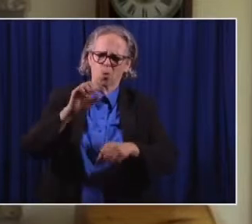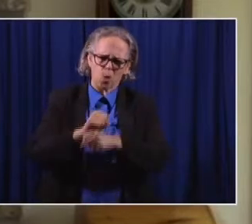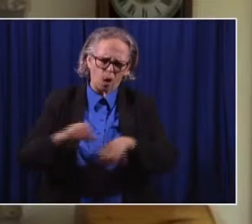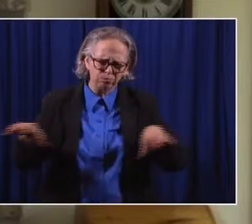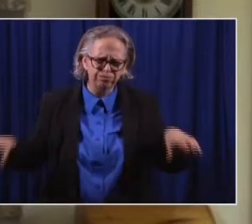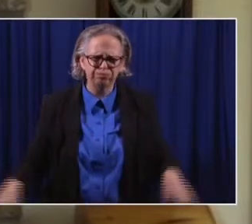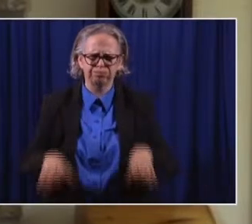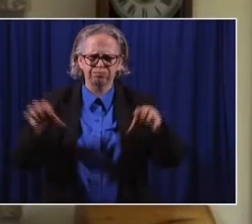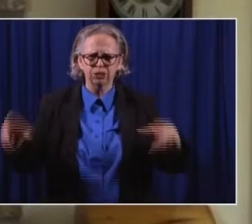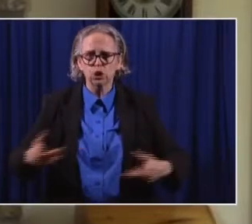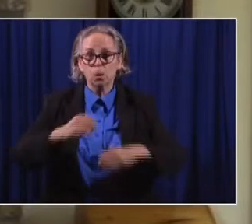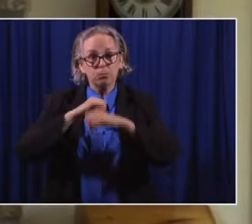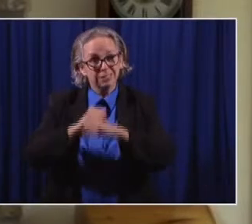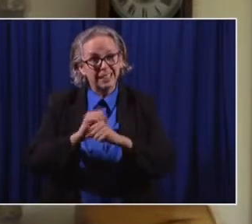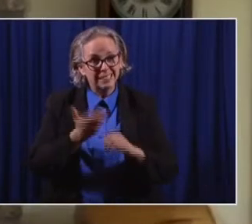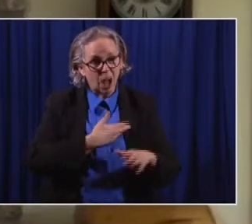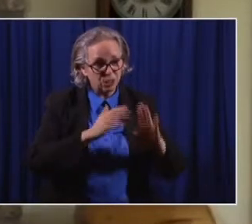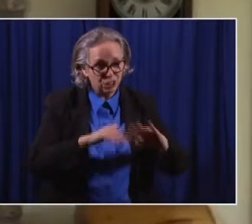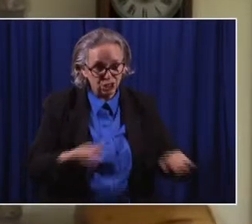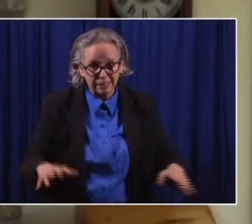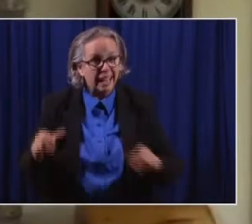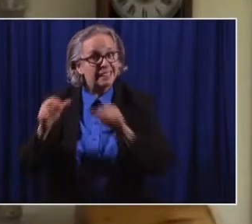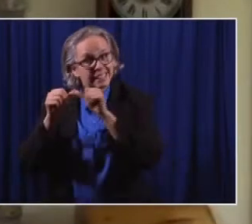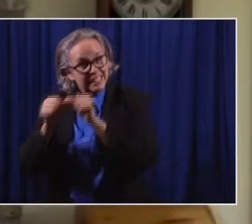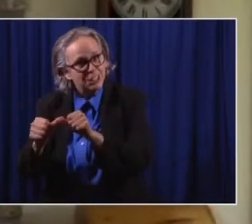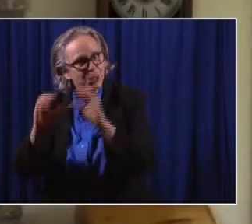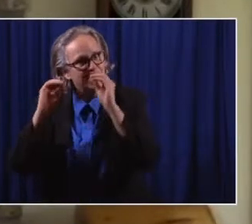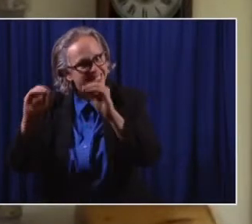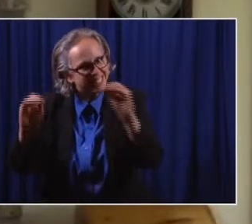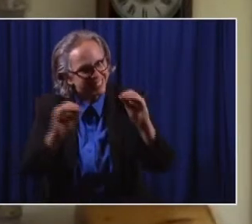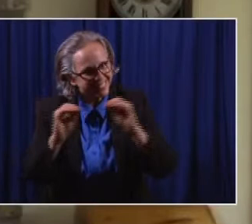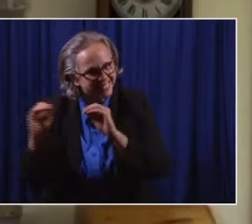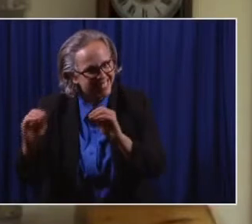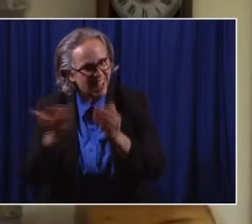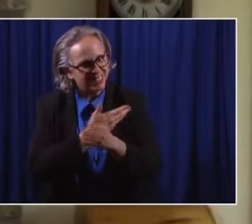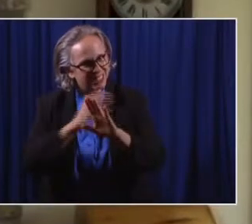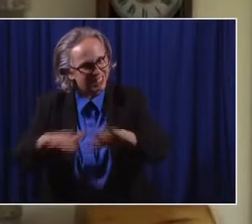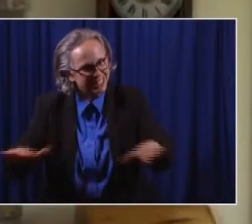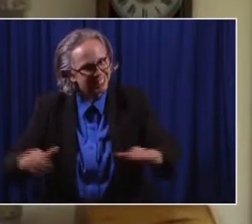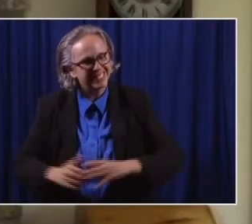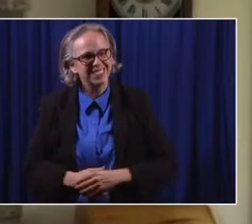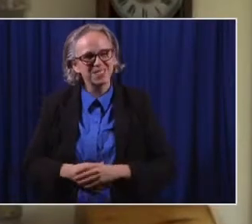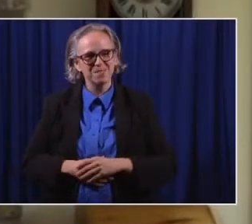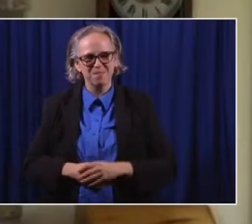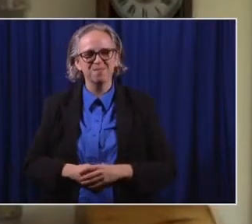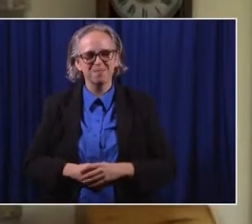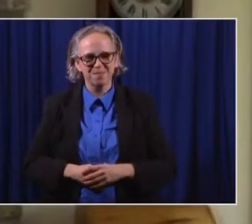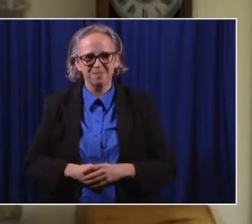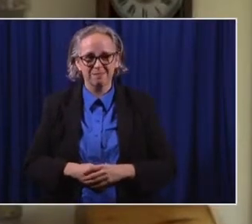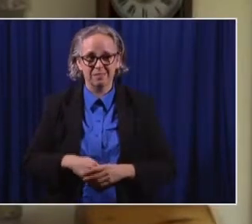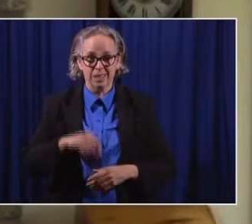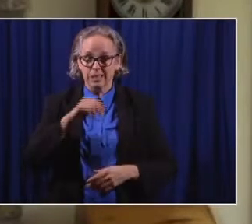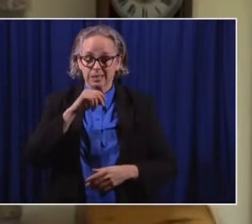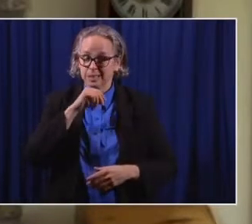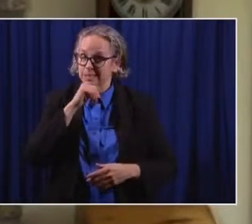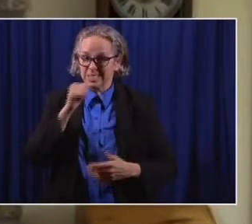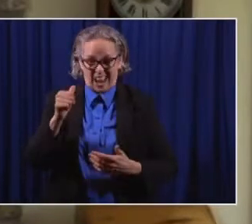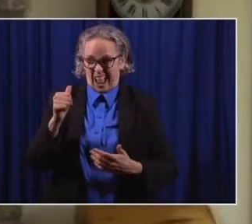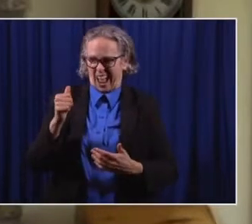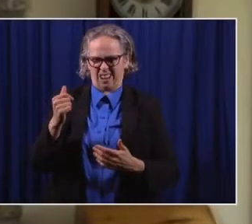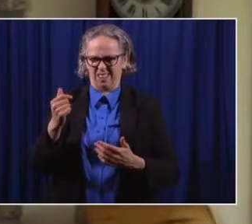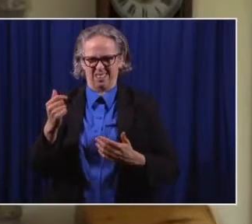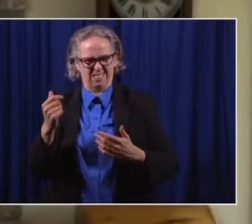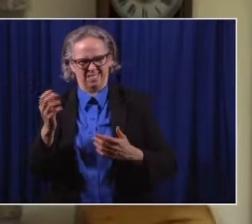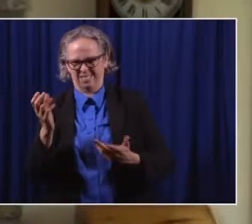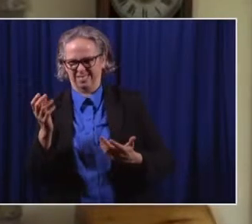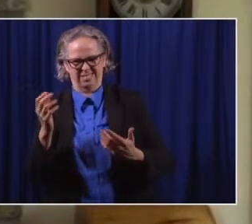safe and to continue to teach our children. This certainly is no ordinary time. And I just